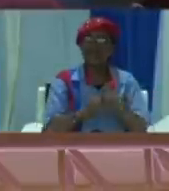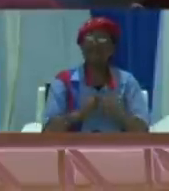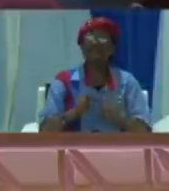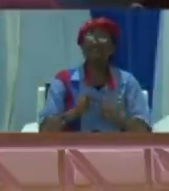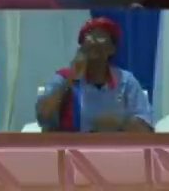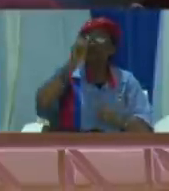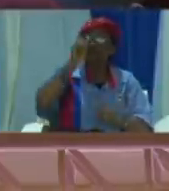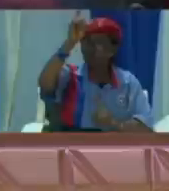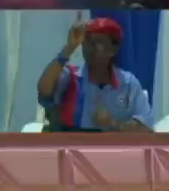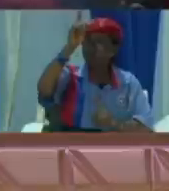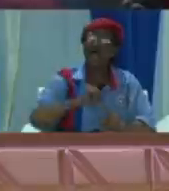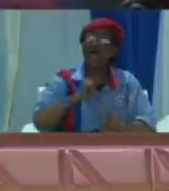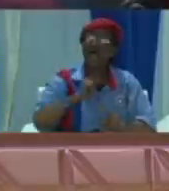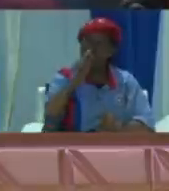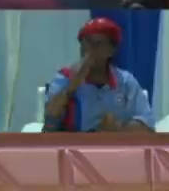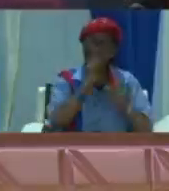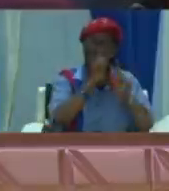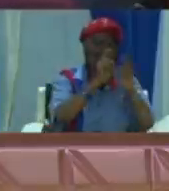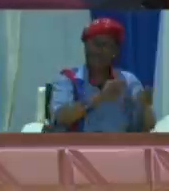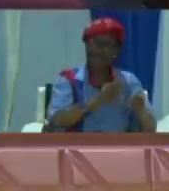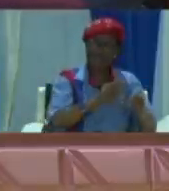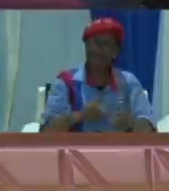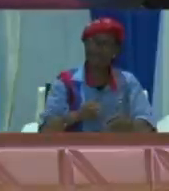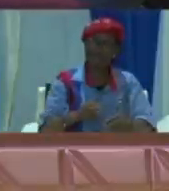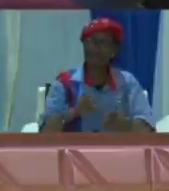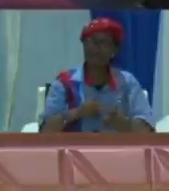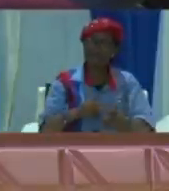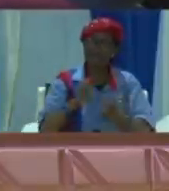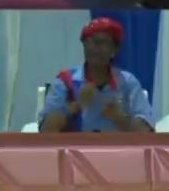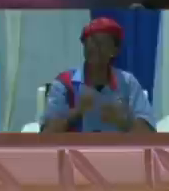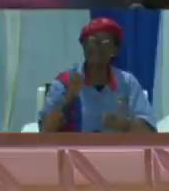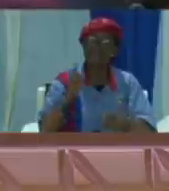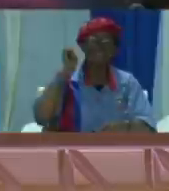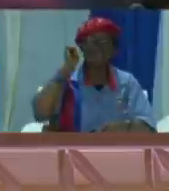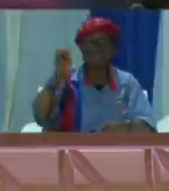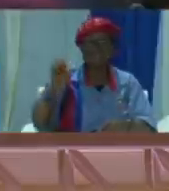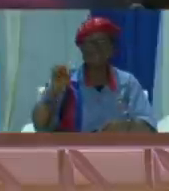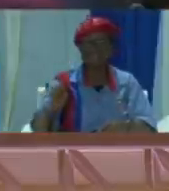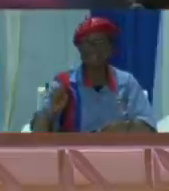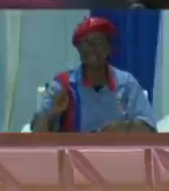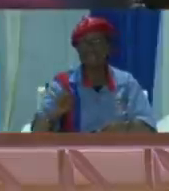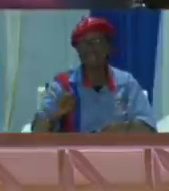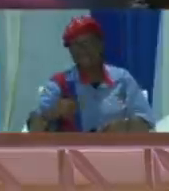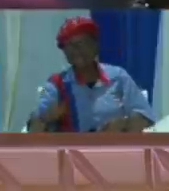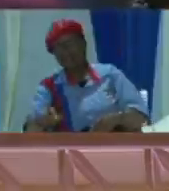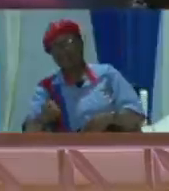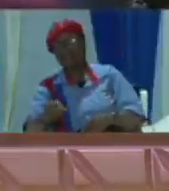Then he hit the ground hard.